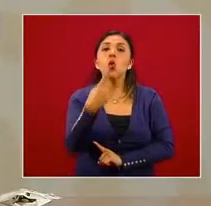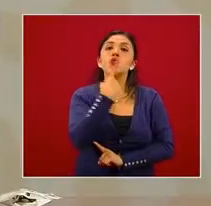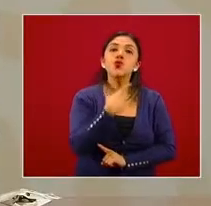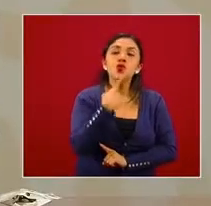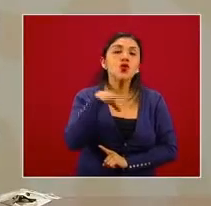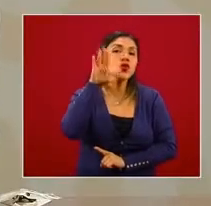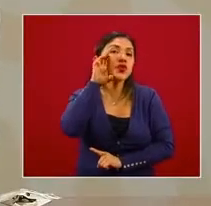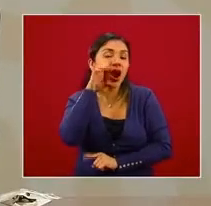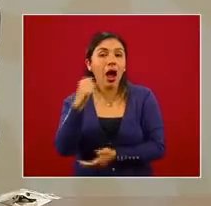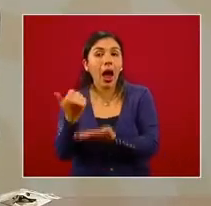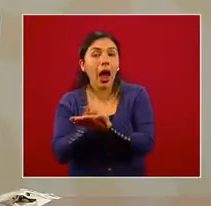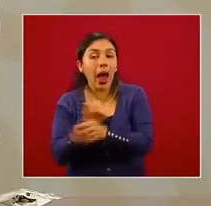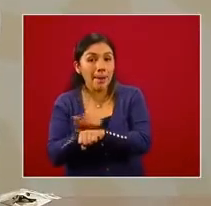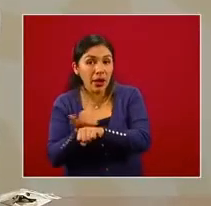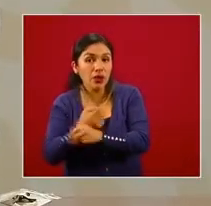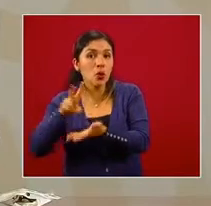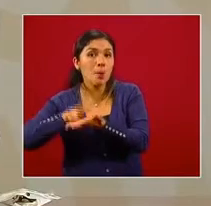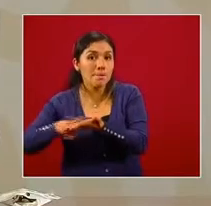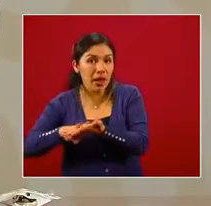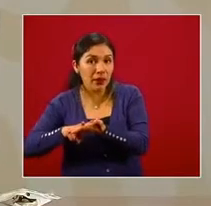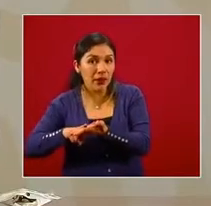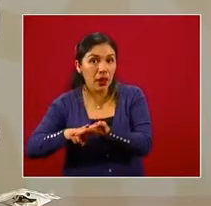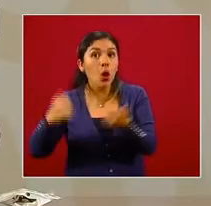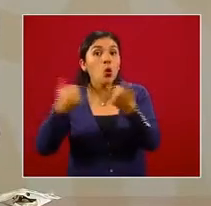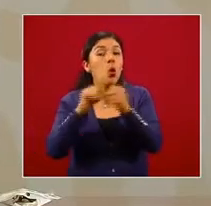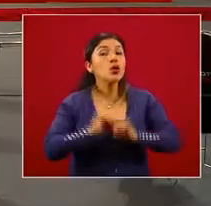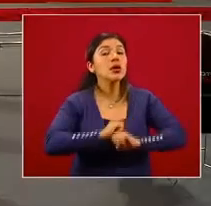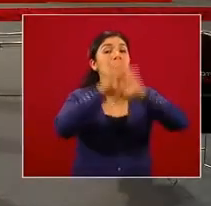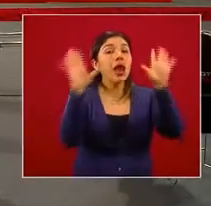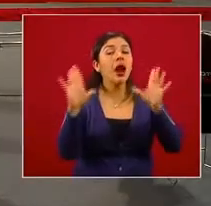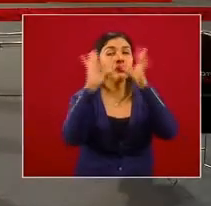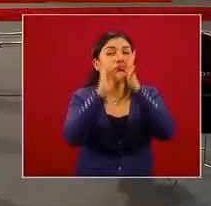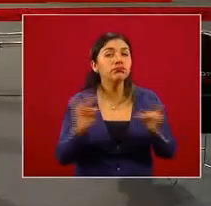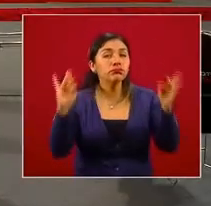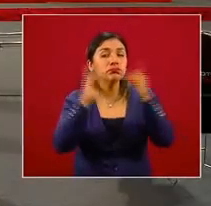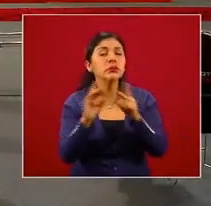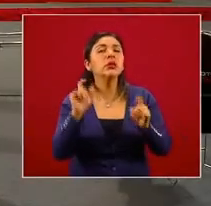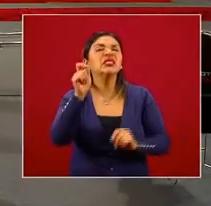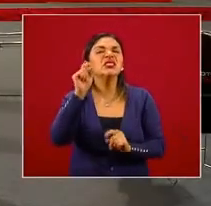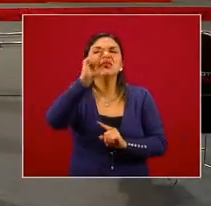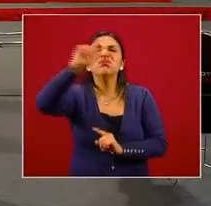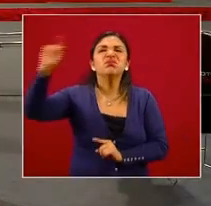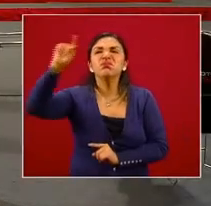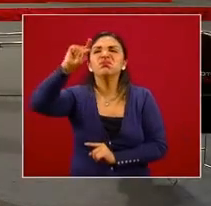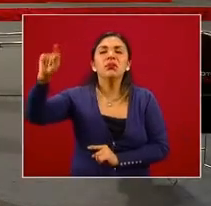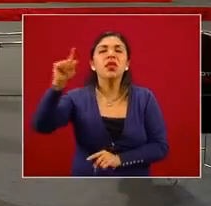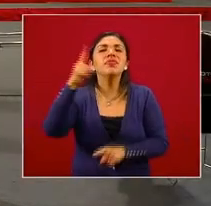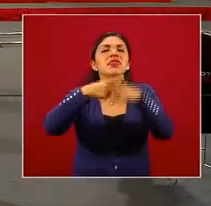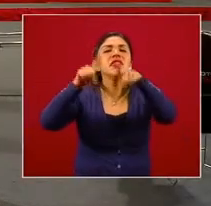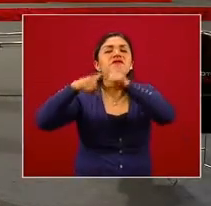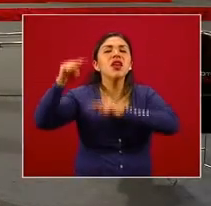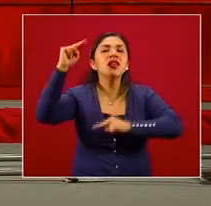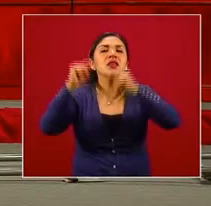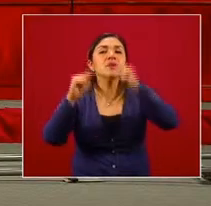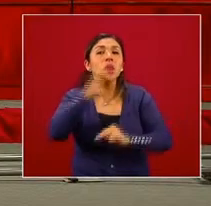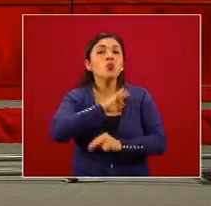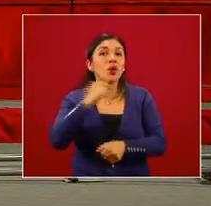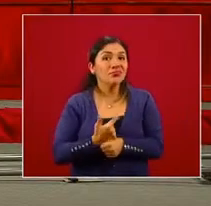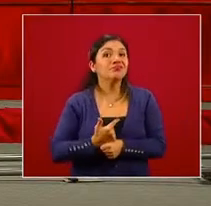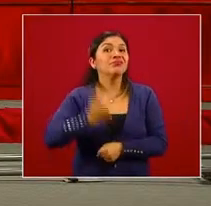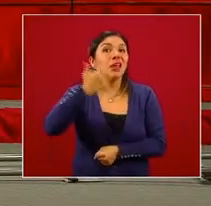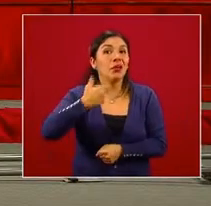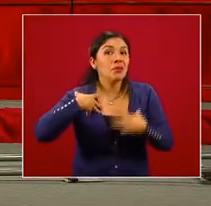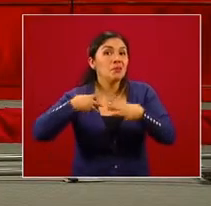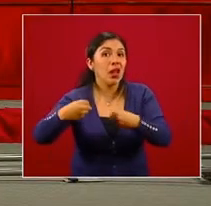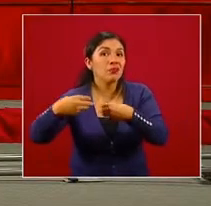stoplight: red, orange, yellow, and green. In this very clear way and very explicitly, this will show what